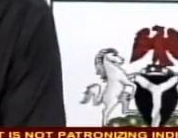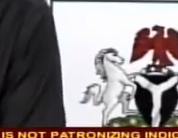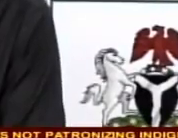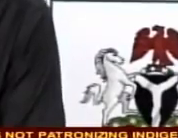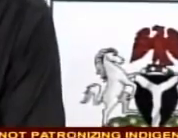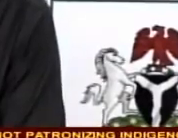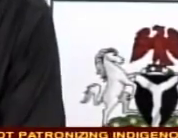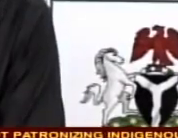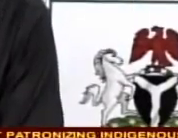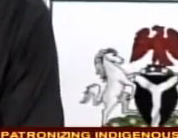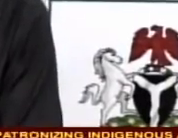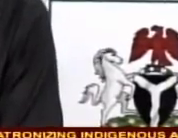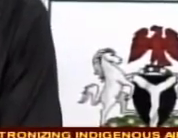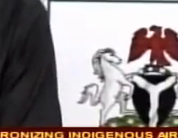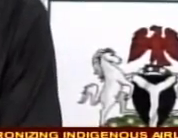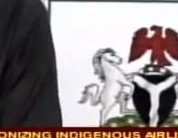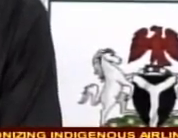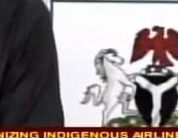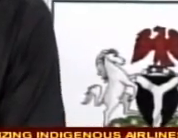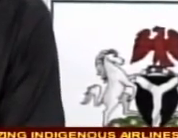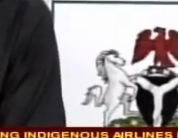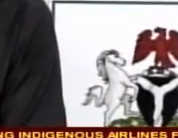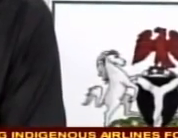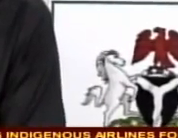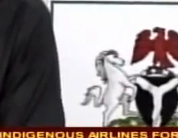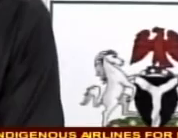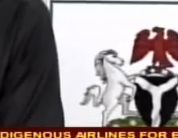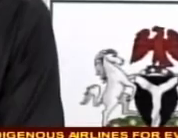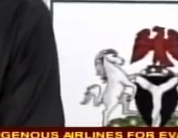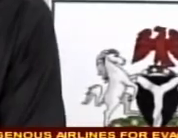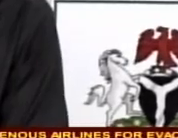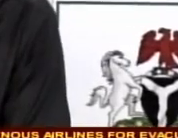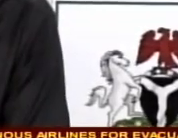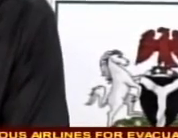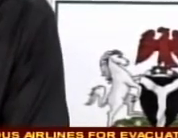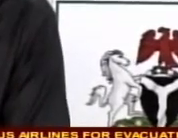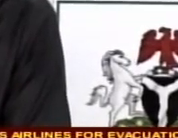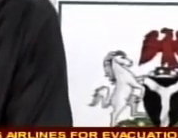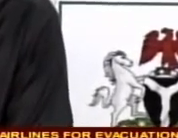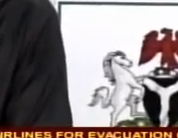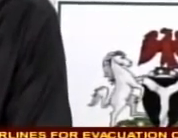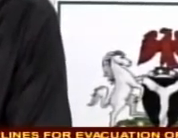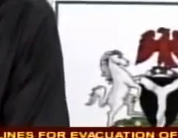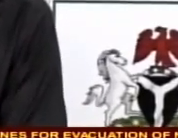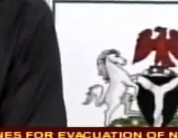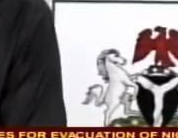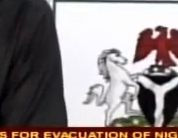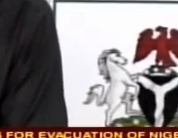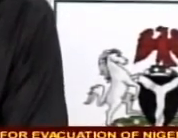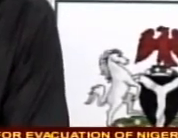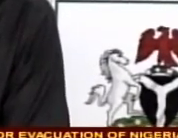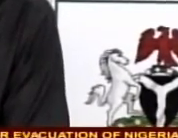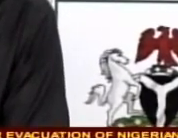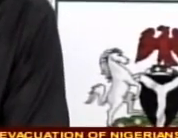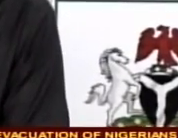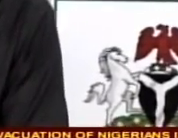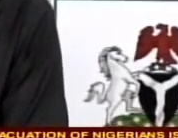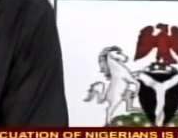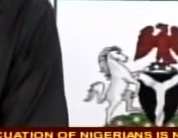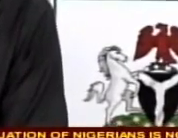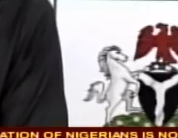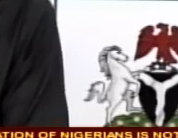worker with conscience will allow the patient that rushed to his facility to die if he has the competence, skill, and equipment to manage such